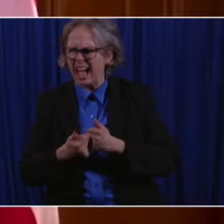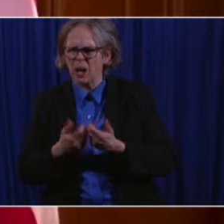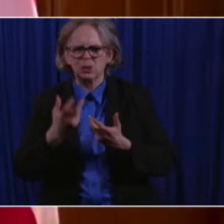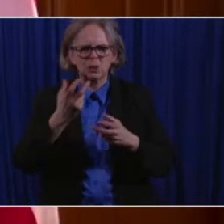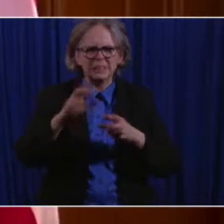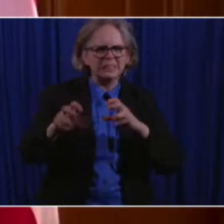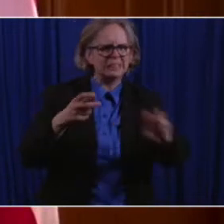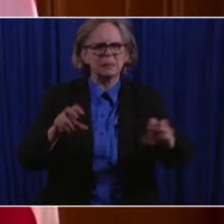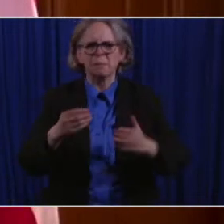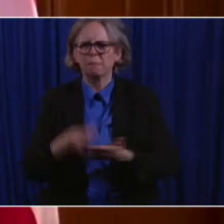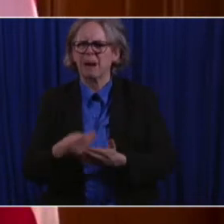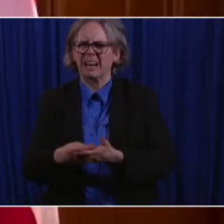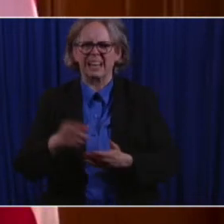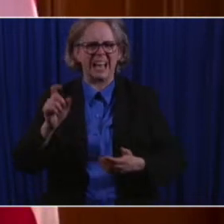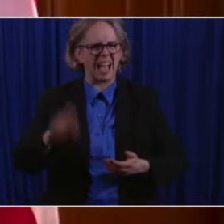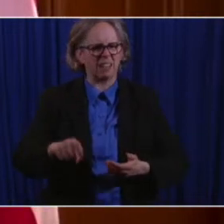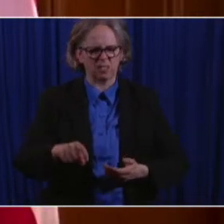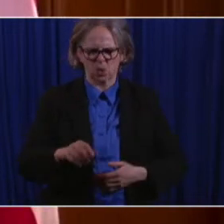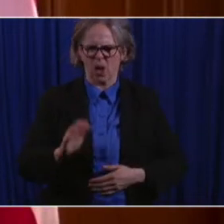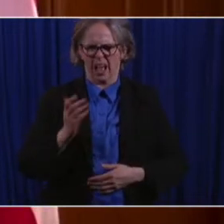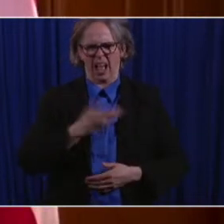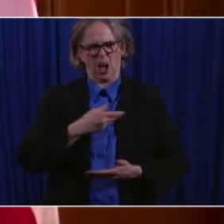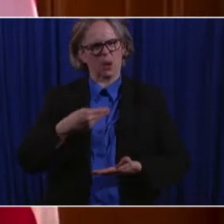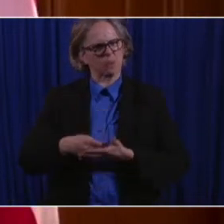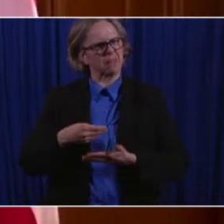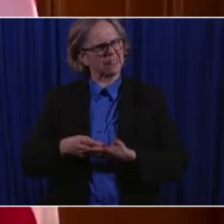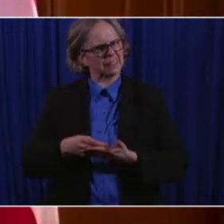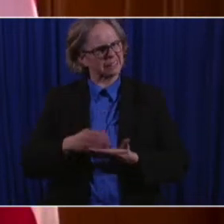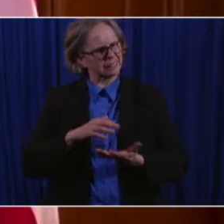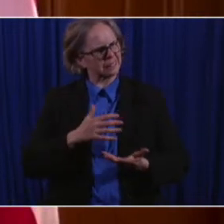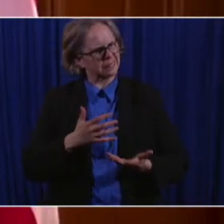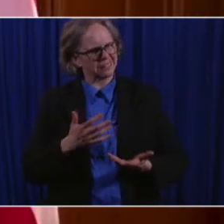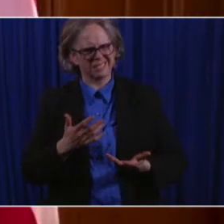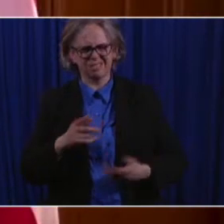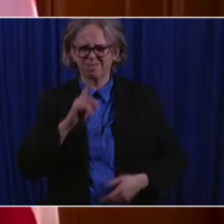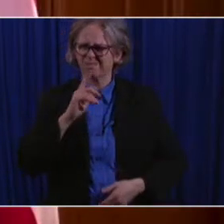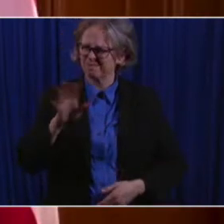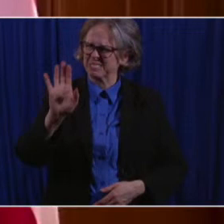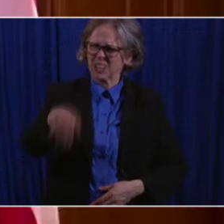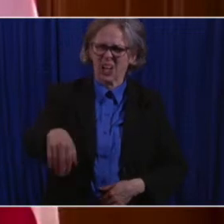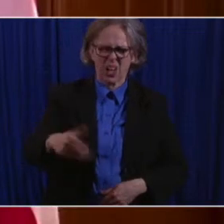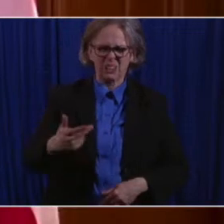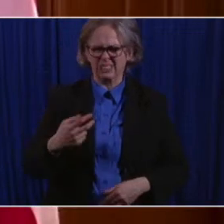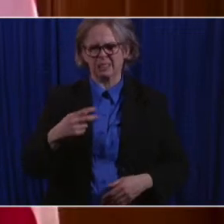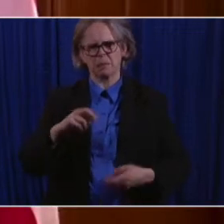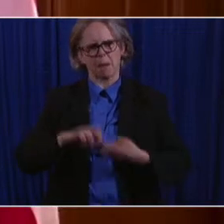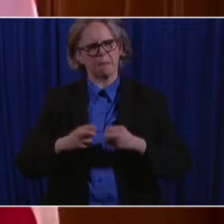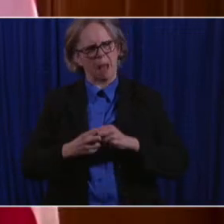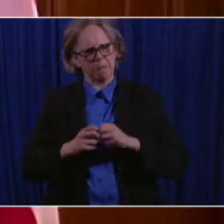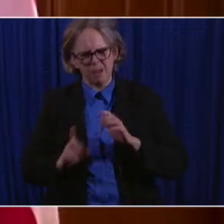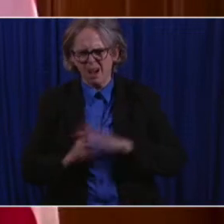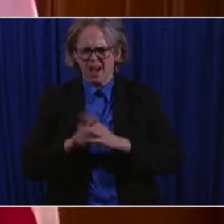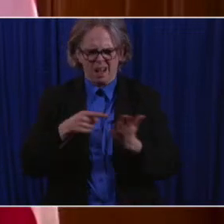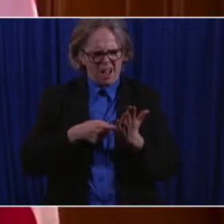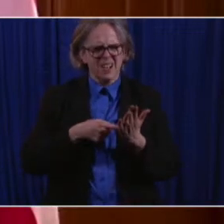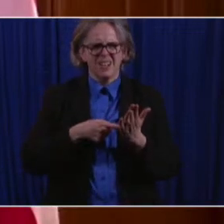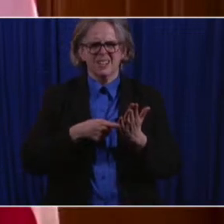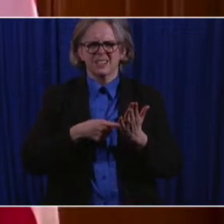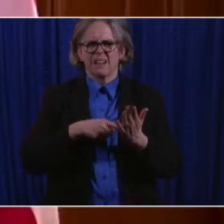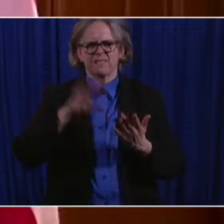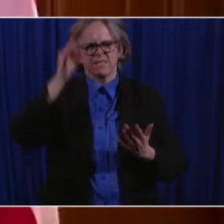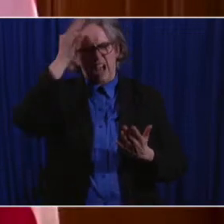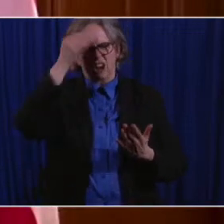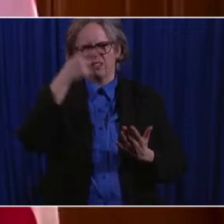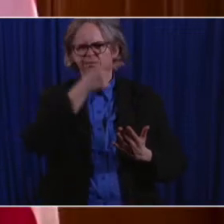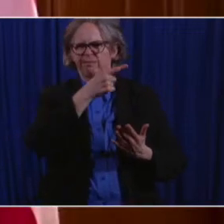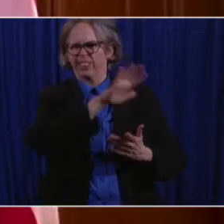invest in the future. So I'm well aware of that. was done at the federal level, but it